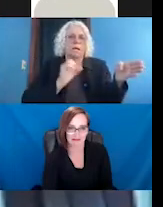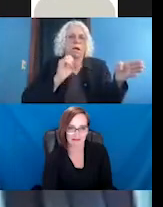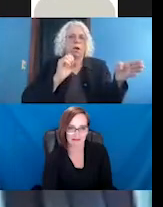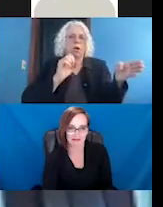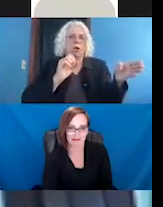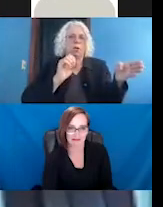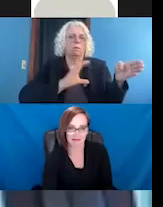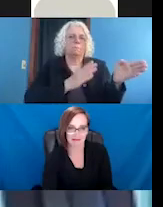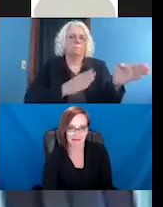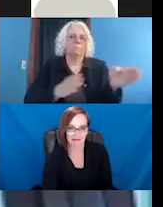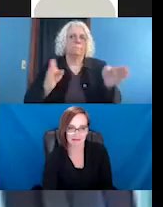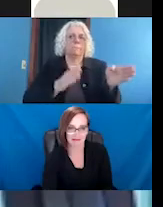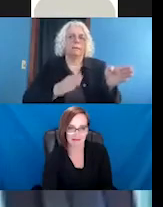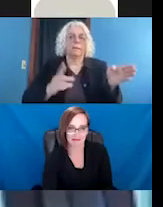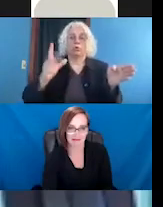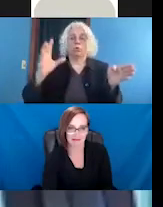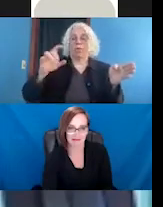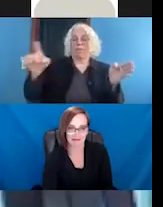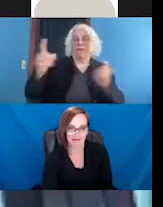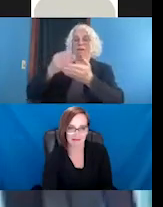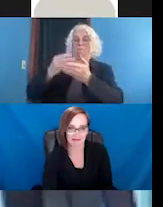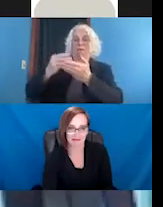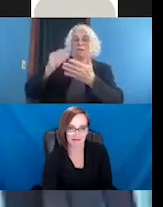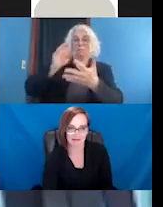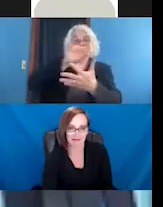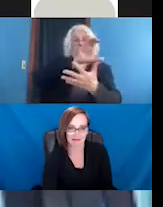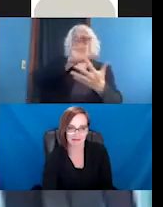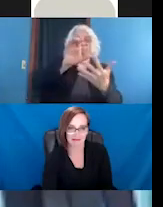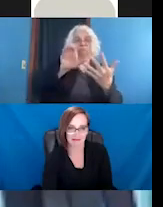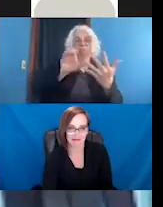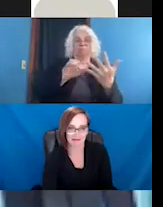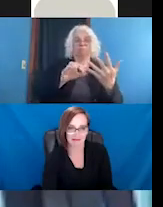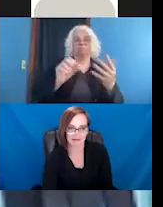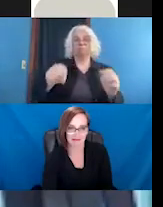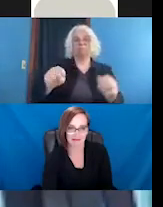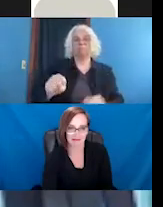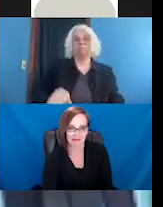some additional support for those areas.